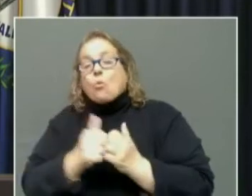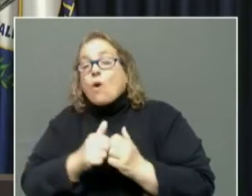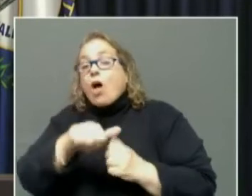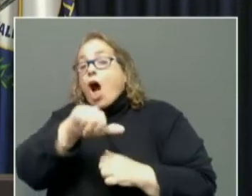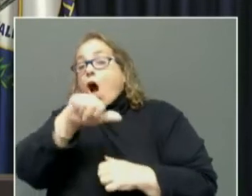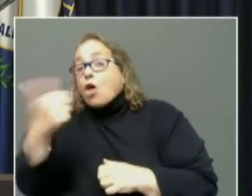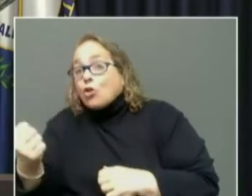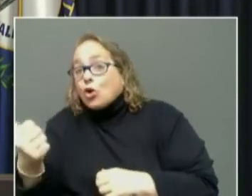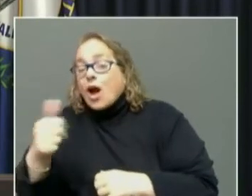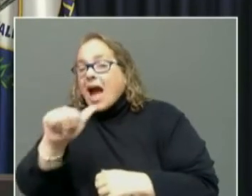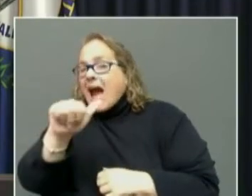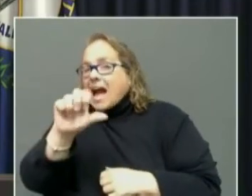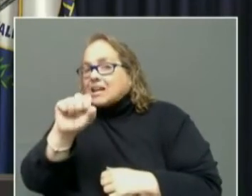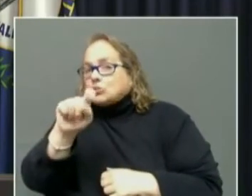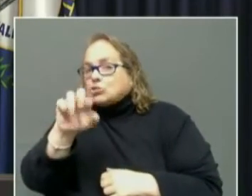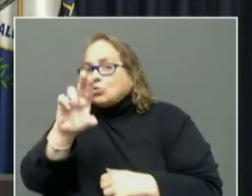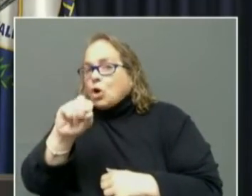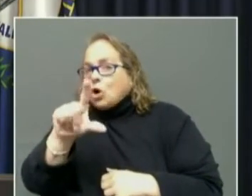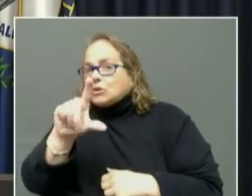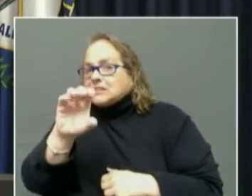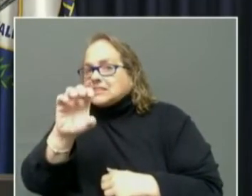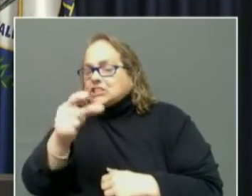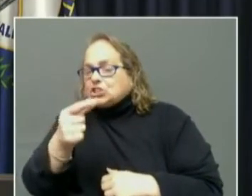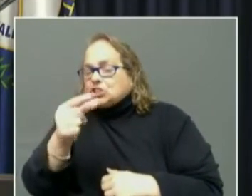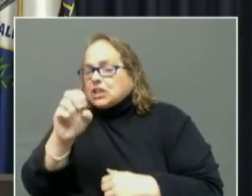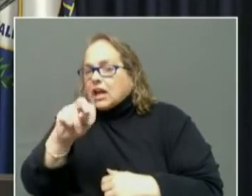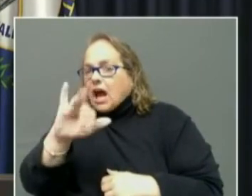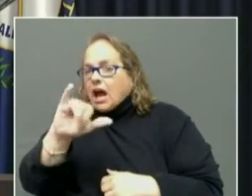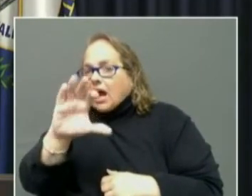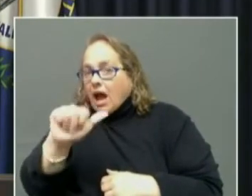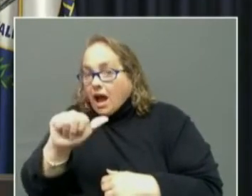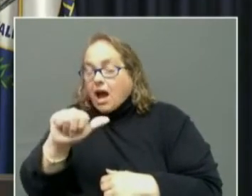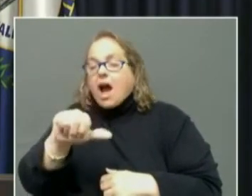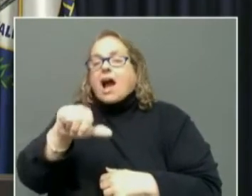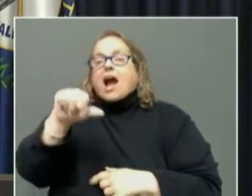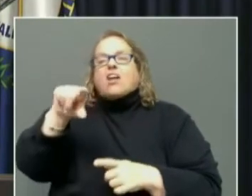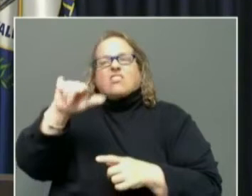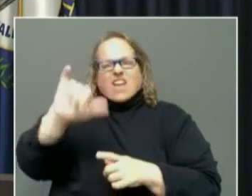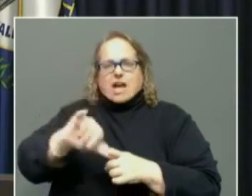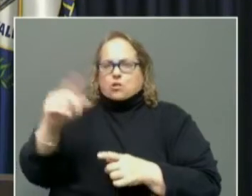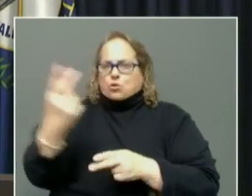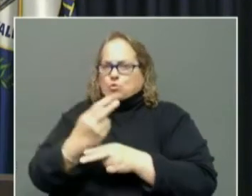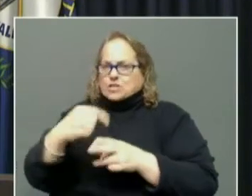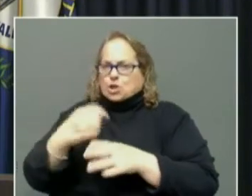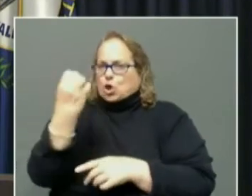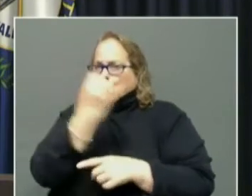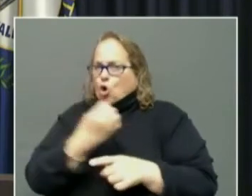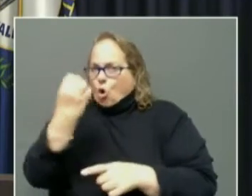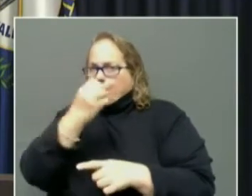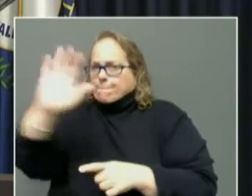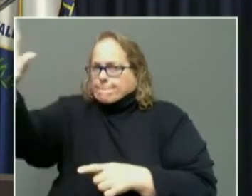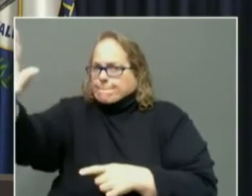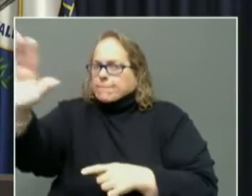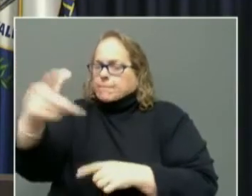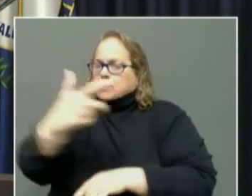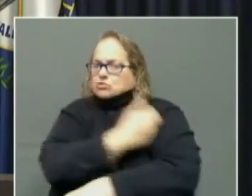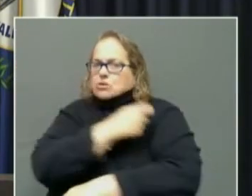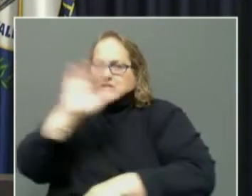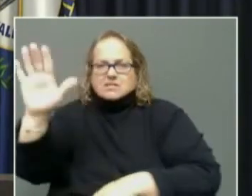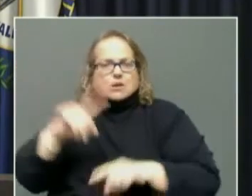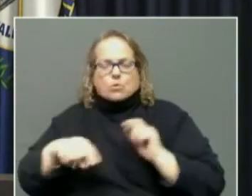other countries around the world. Now, we're not using AstraZeneca in the United States yet, but the concern is that this condition, this